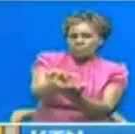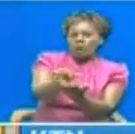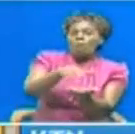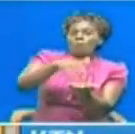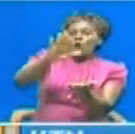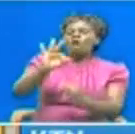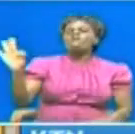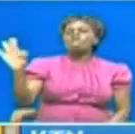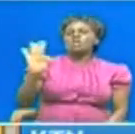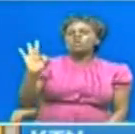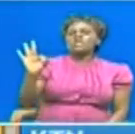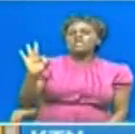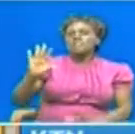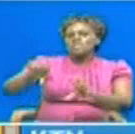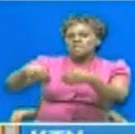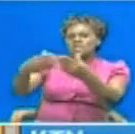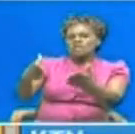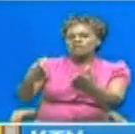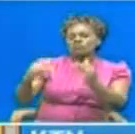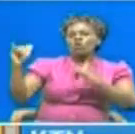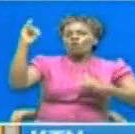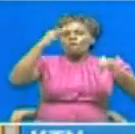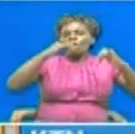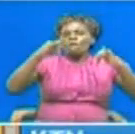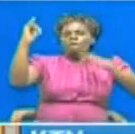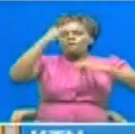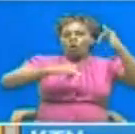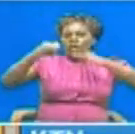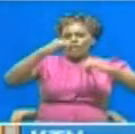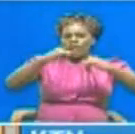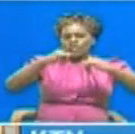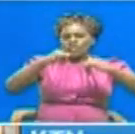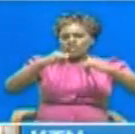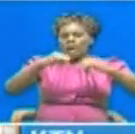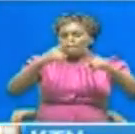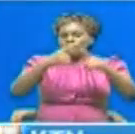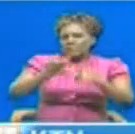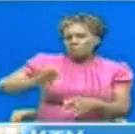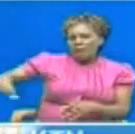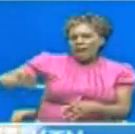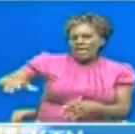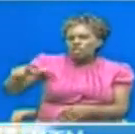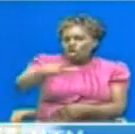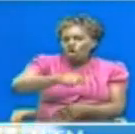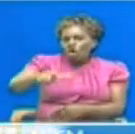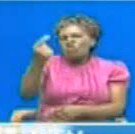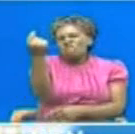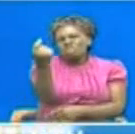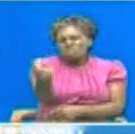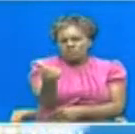more frequencies to foreign entities than what was left for a local